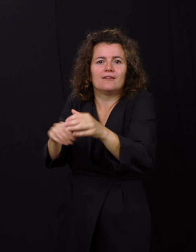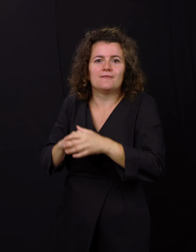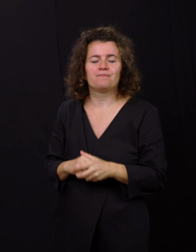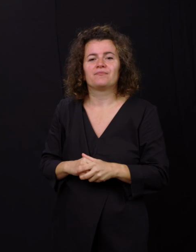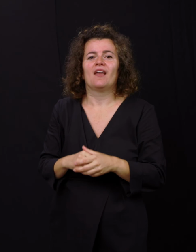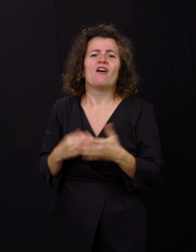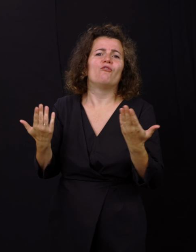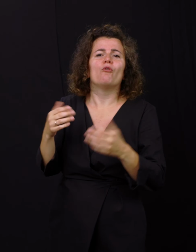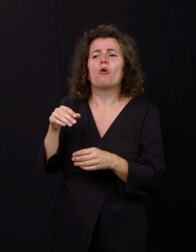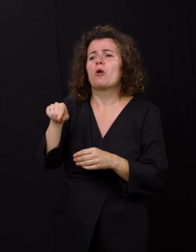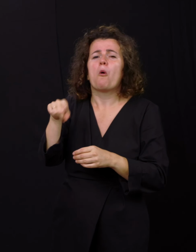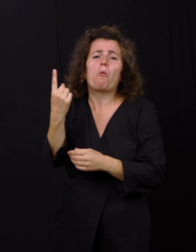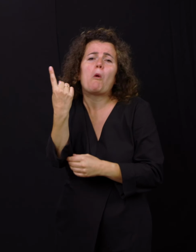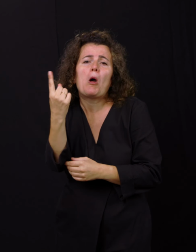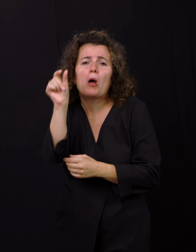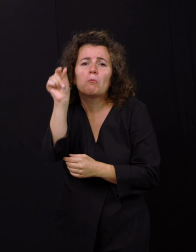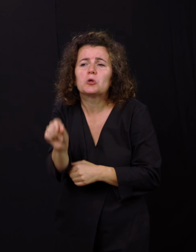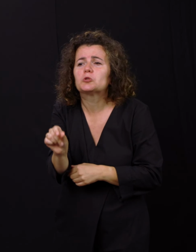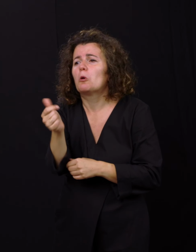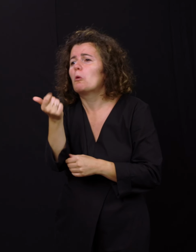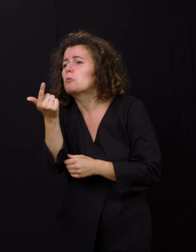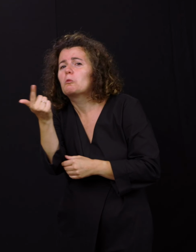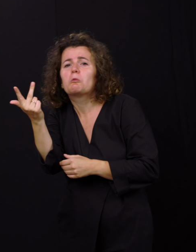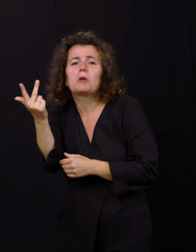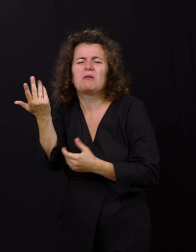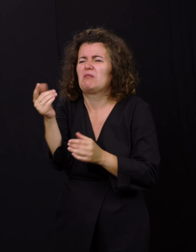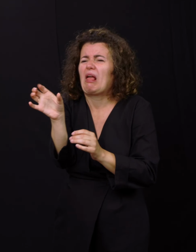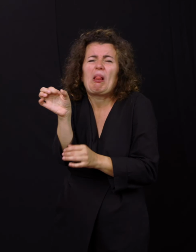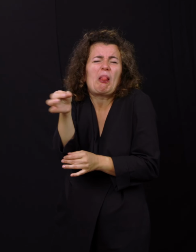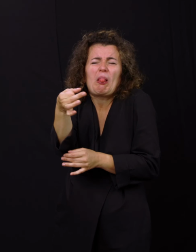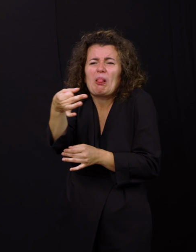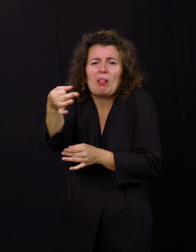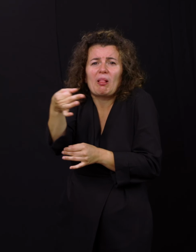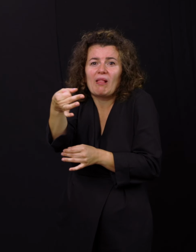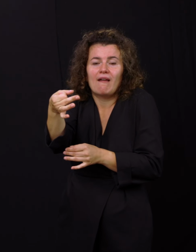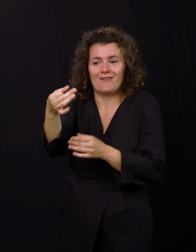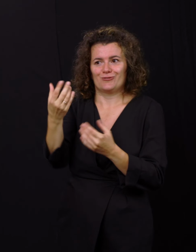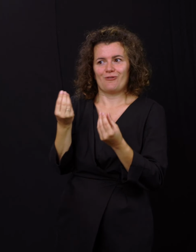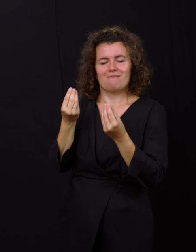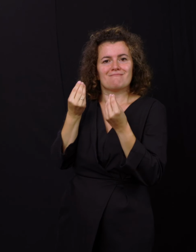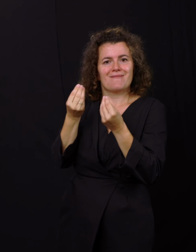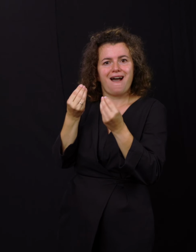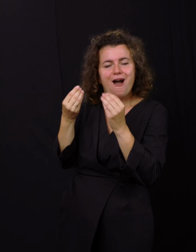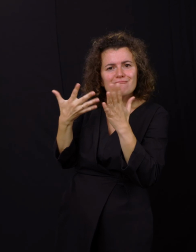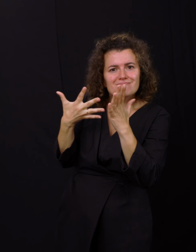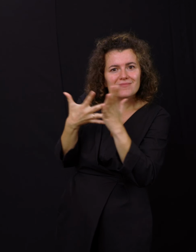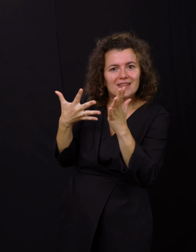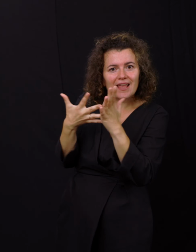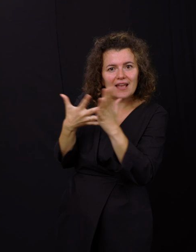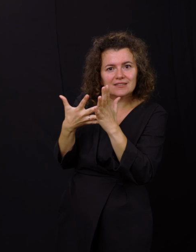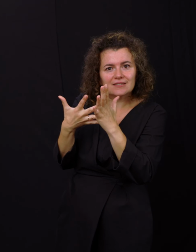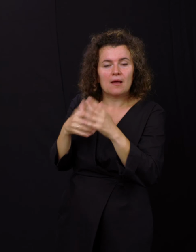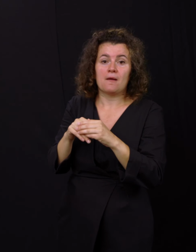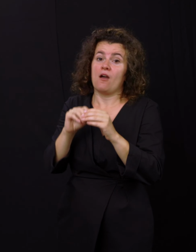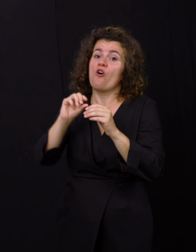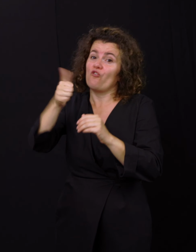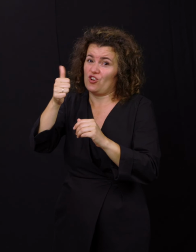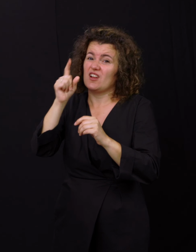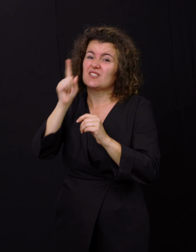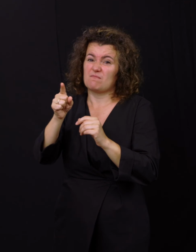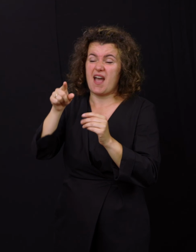N of few clinical trials. What you need to for that is to perform the preclinical studies in